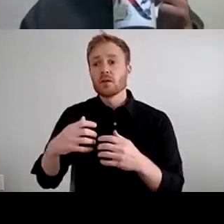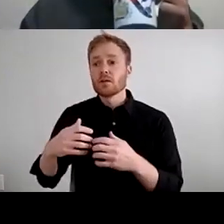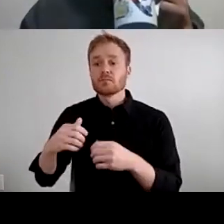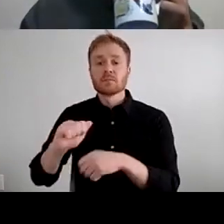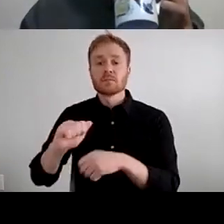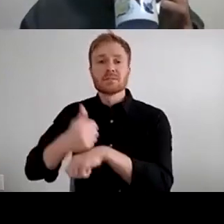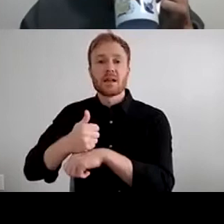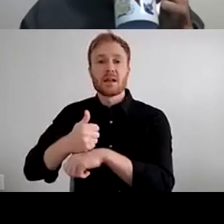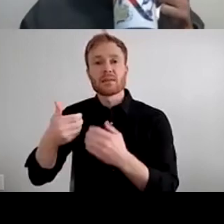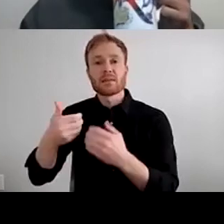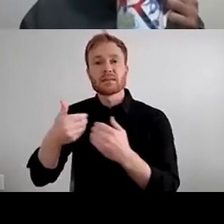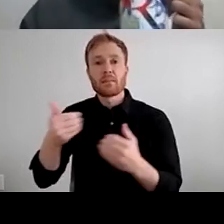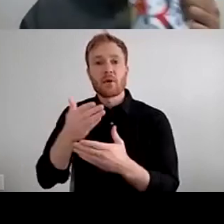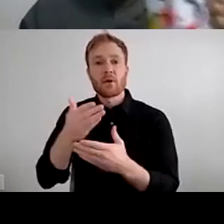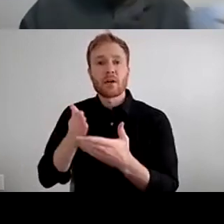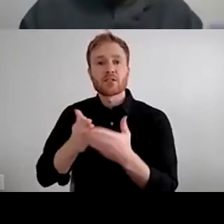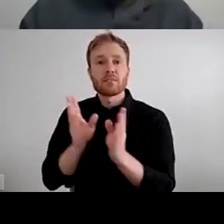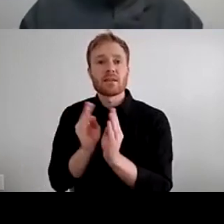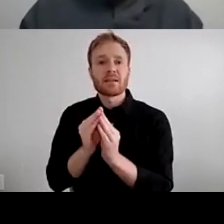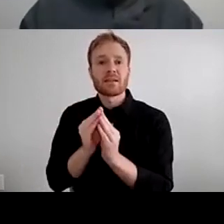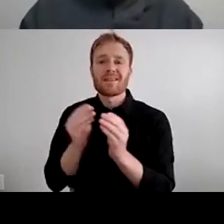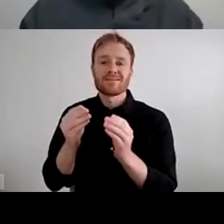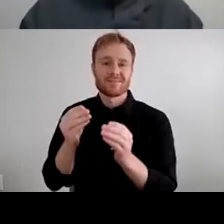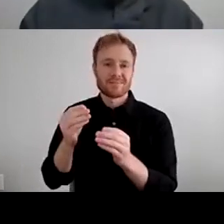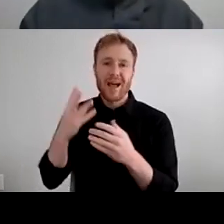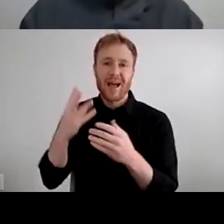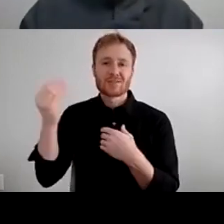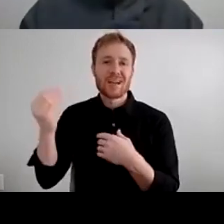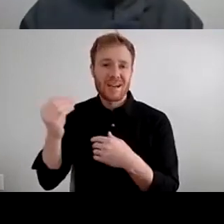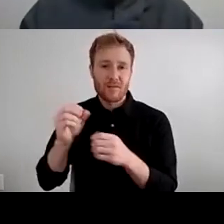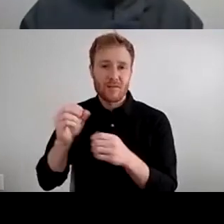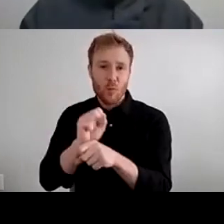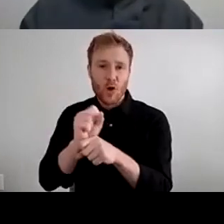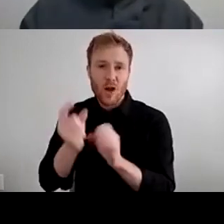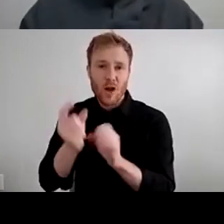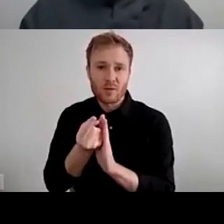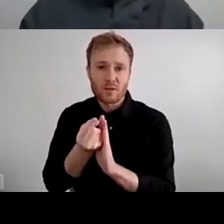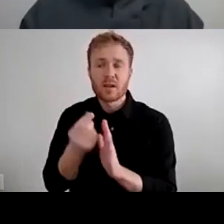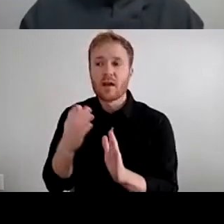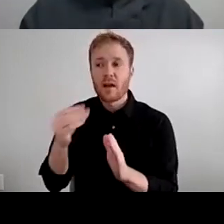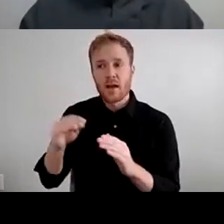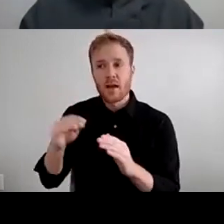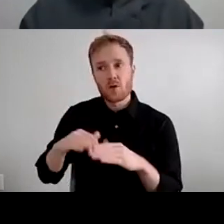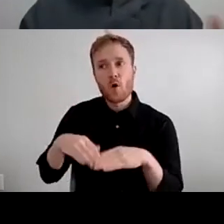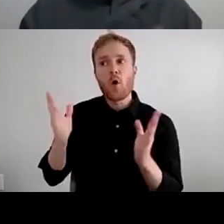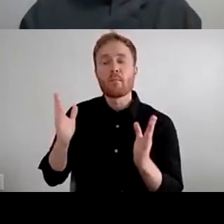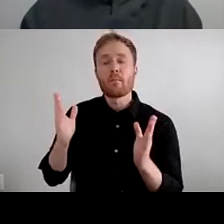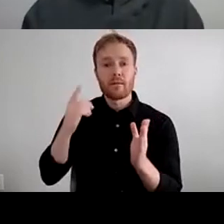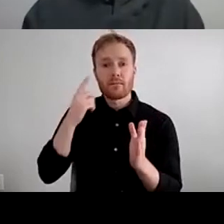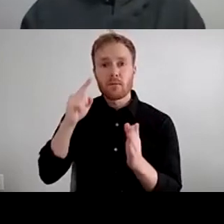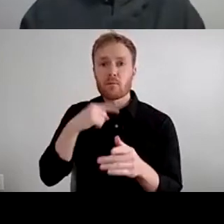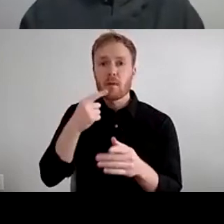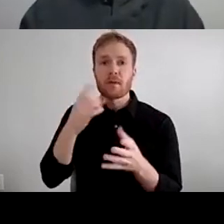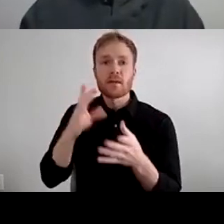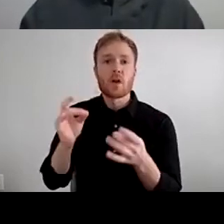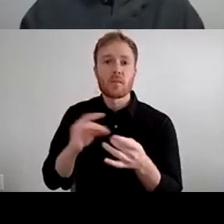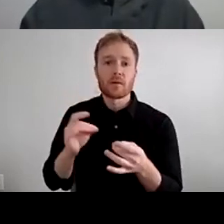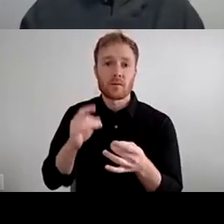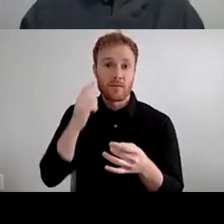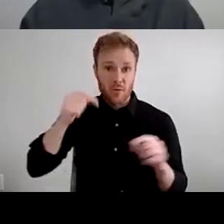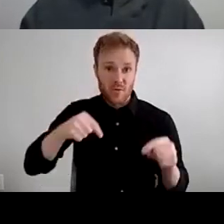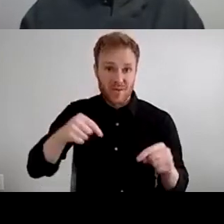hours and to open up all the departmental budget hearings to public comment for this budget season and for subsequent budget